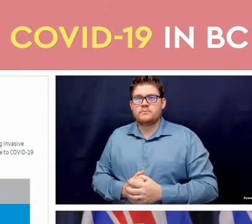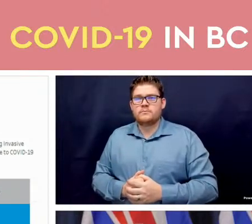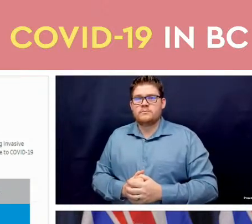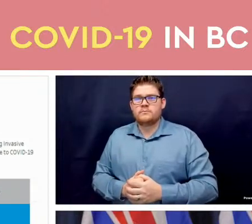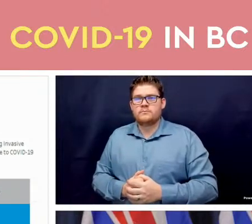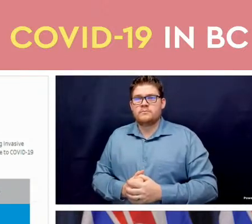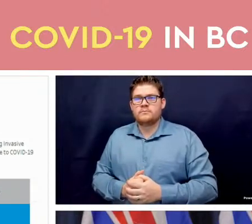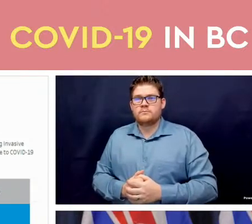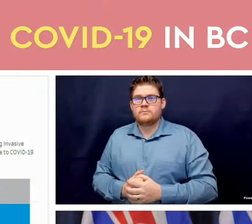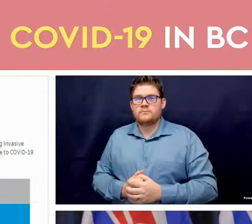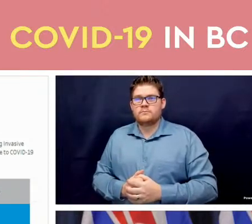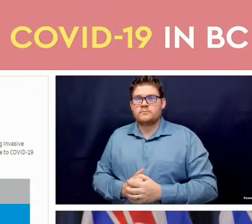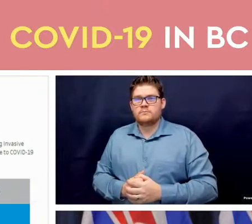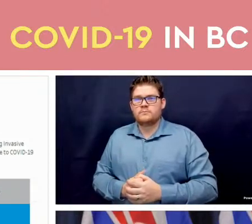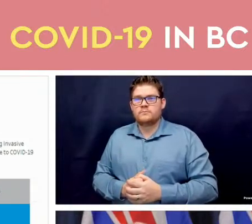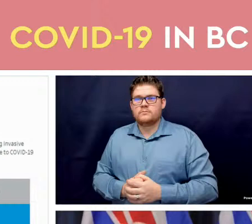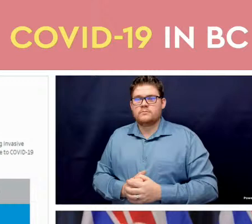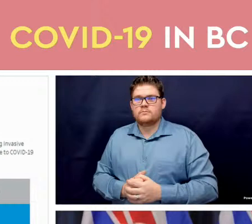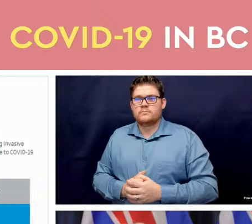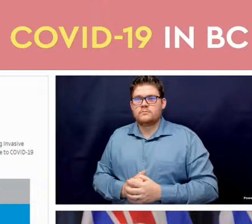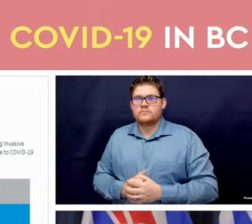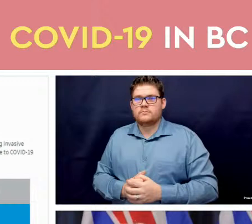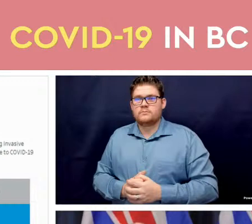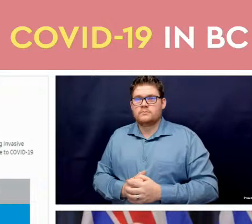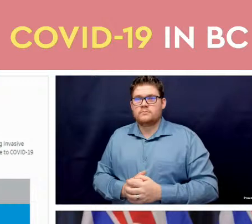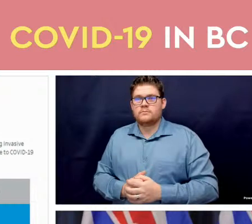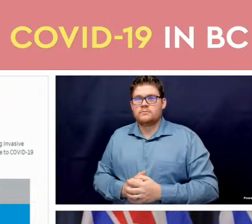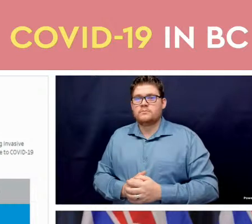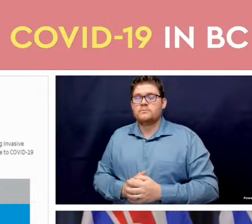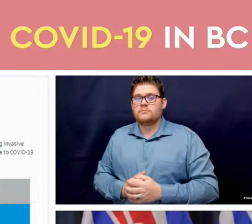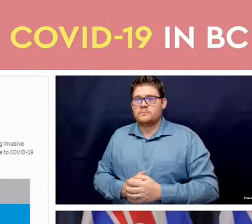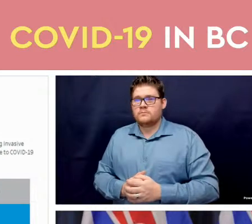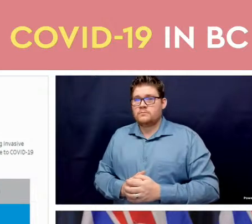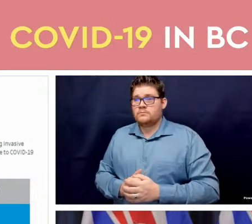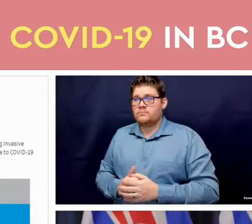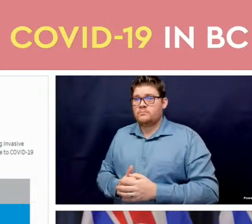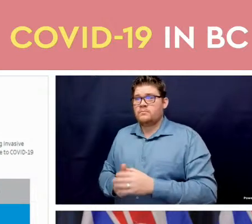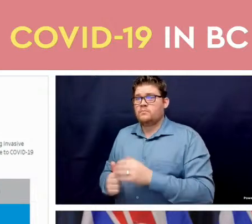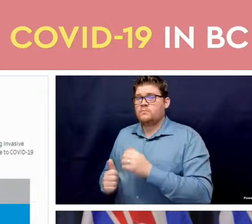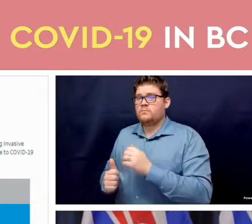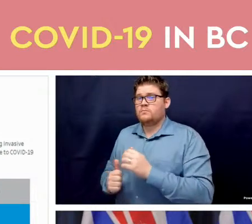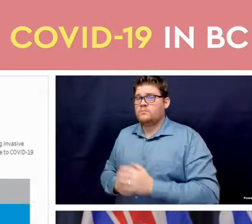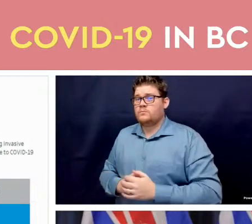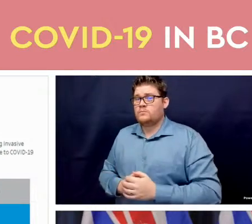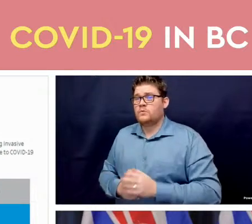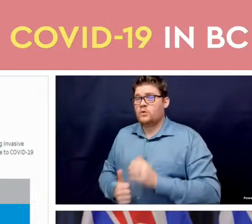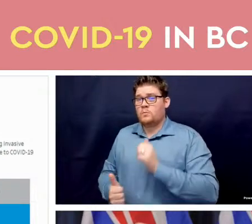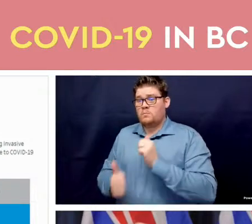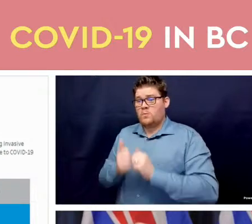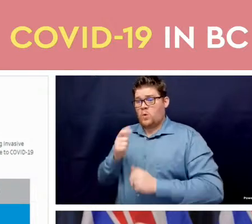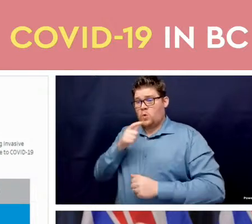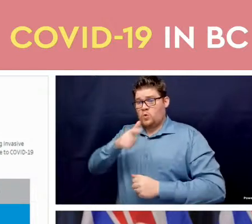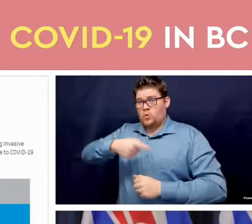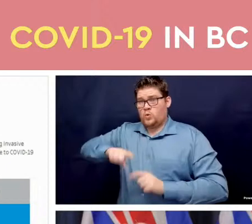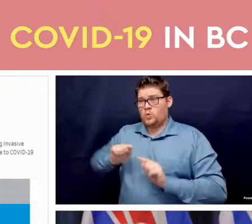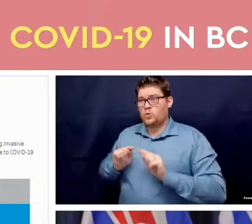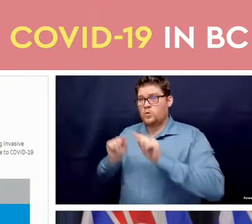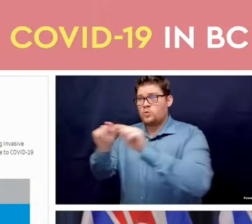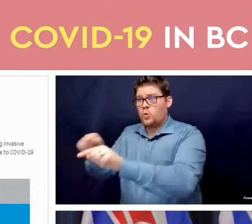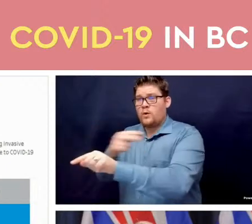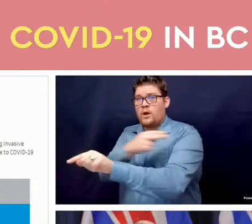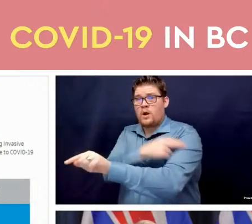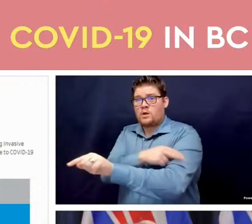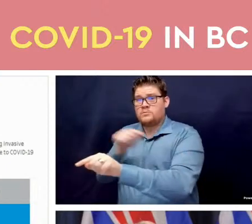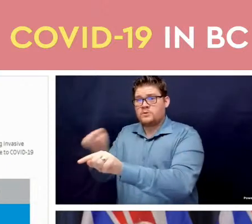you, most of the people being admitted to hospital still are related to Delta. So that's the blue in this